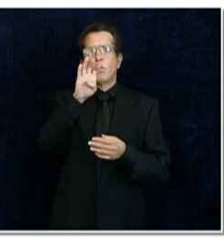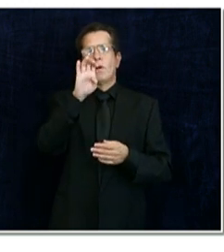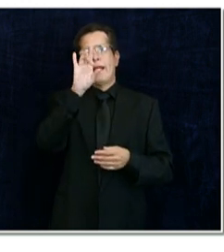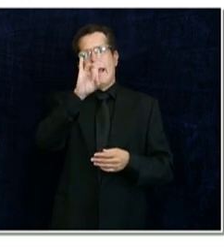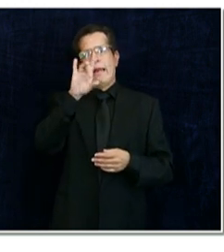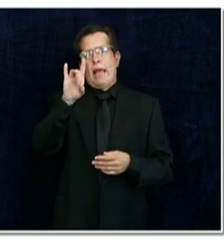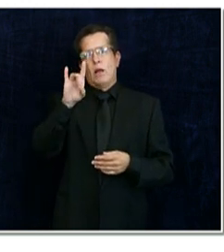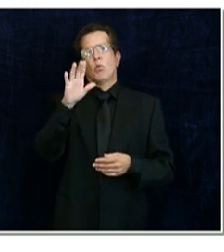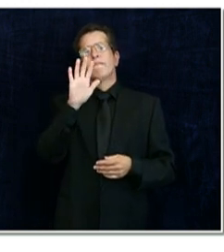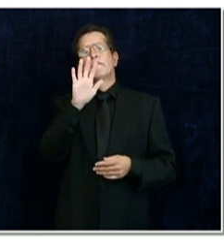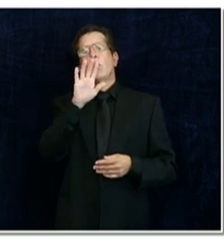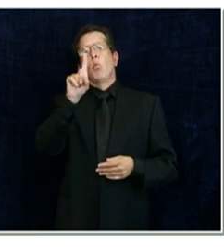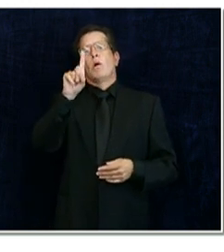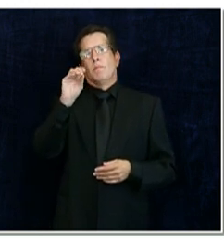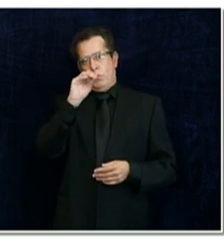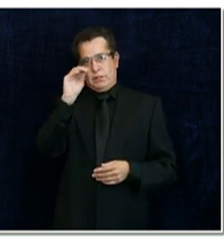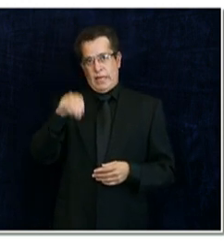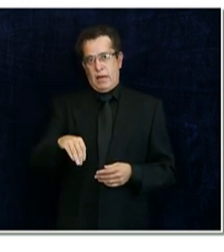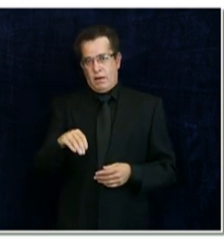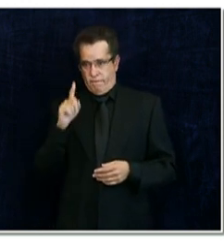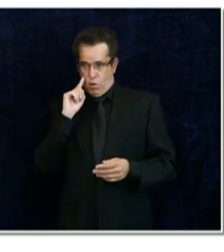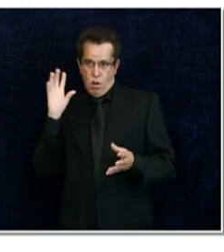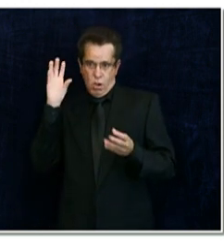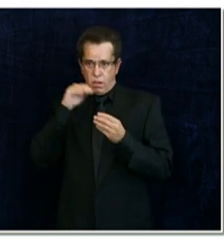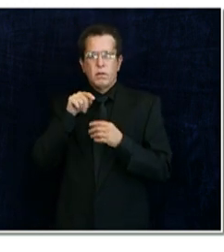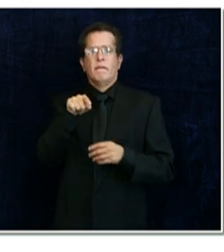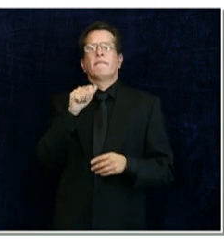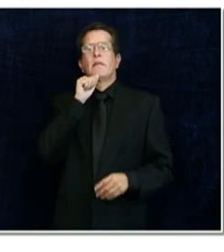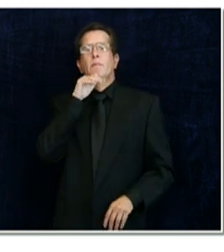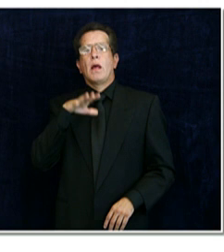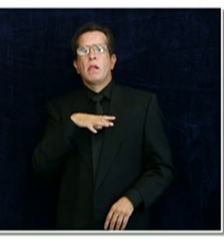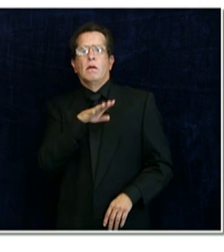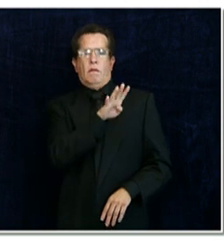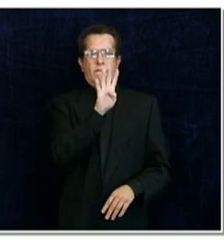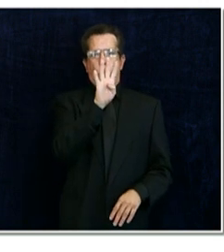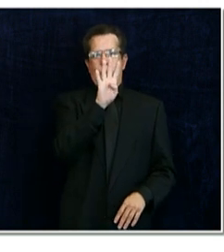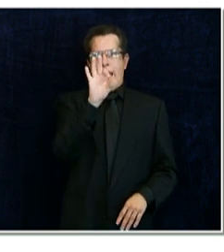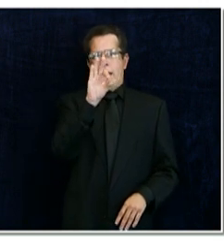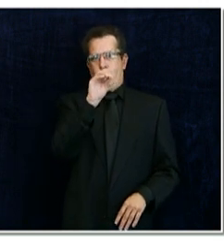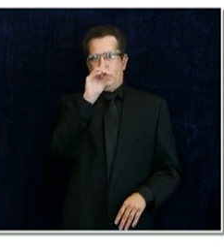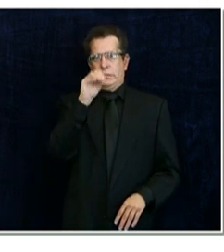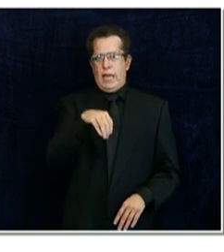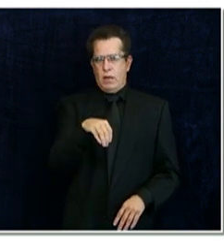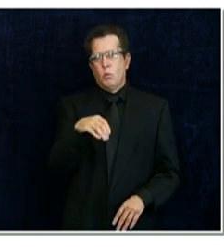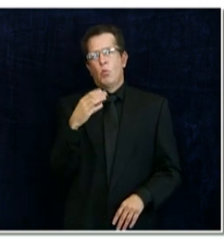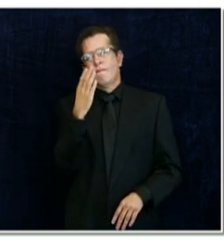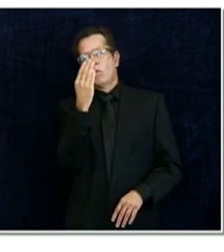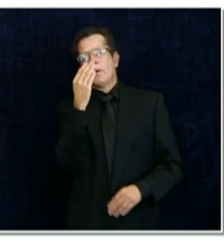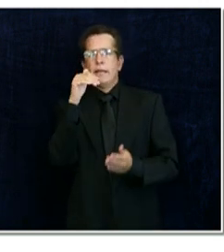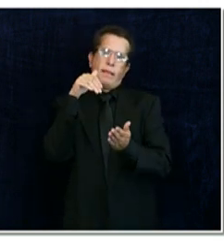15,488 or 51% of all of our cases are female, and 49% or